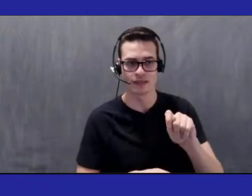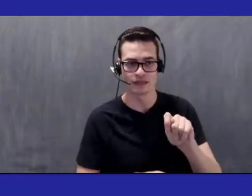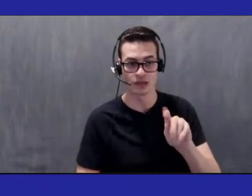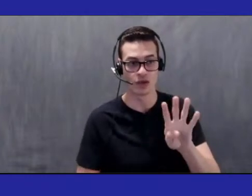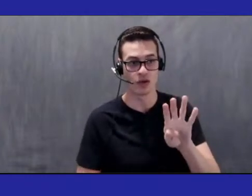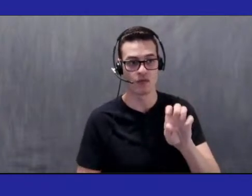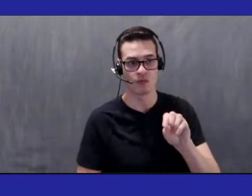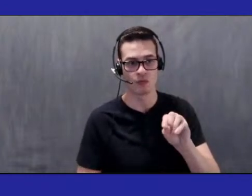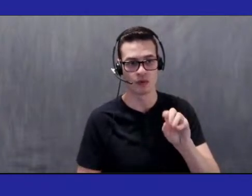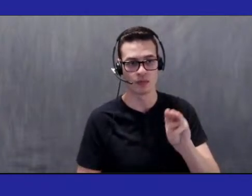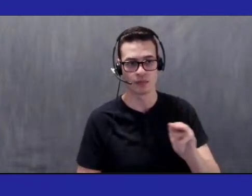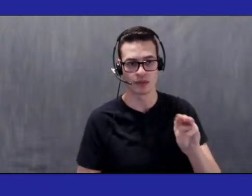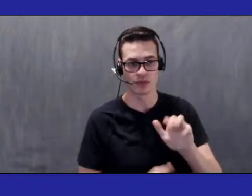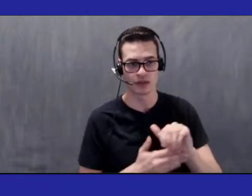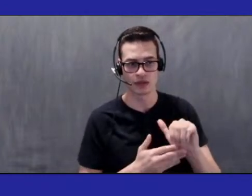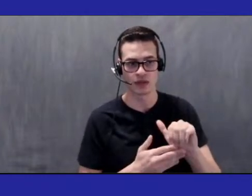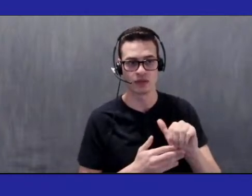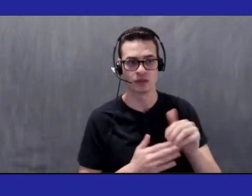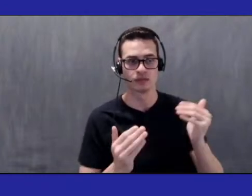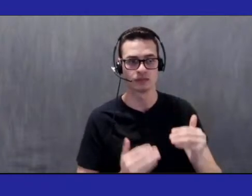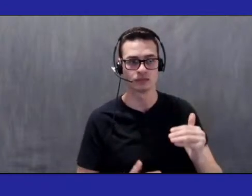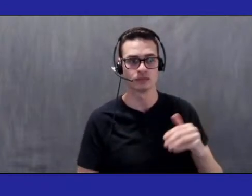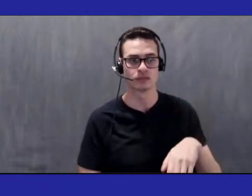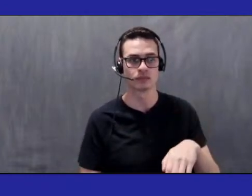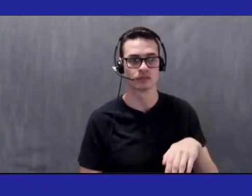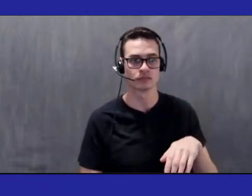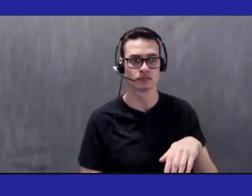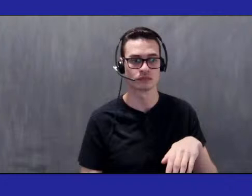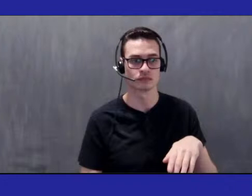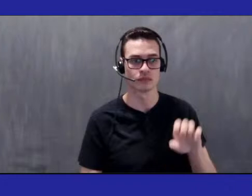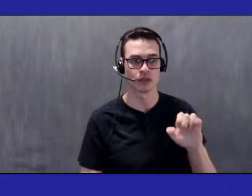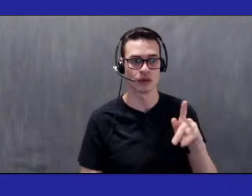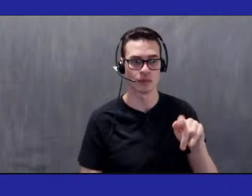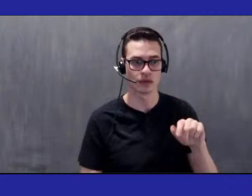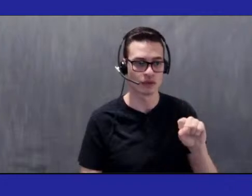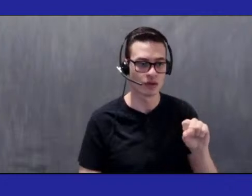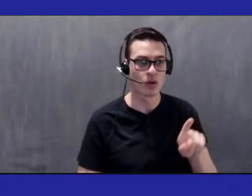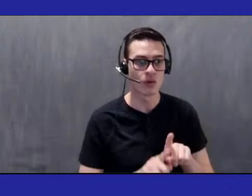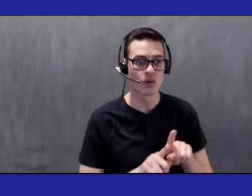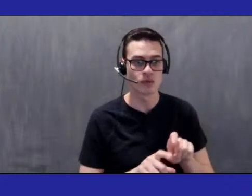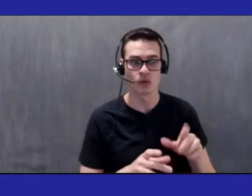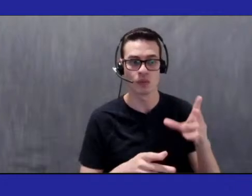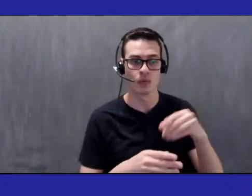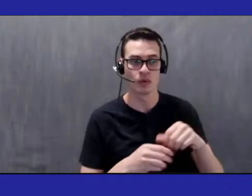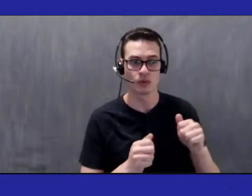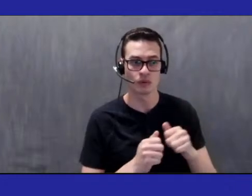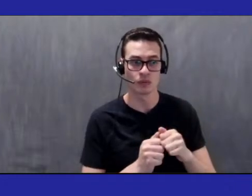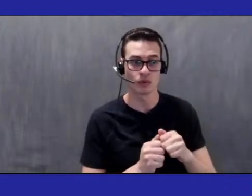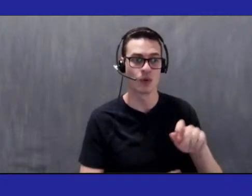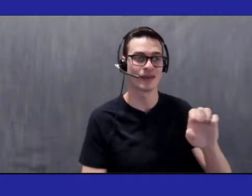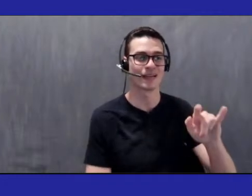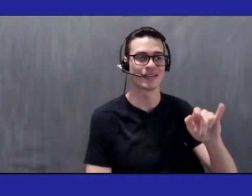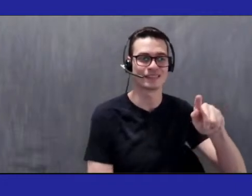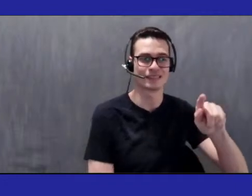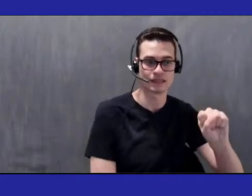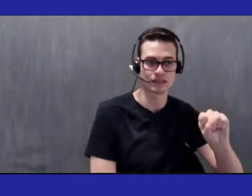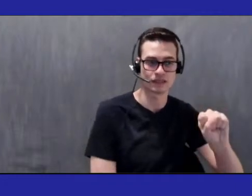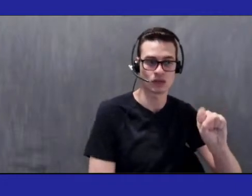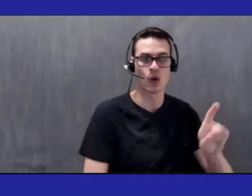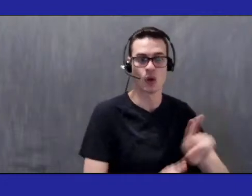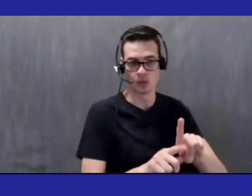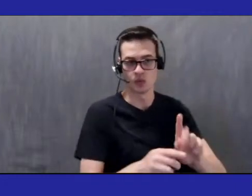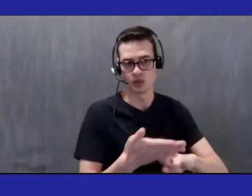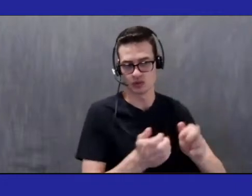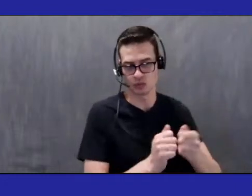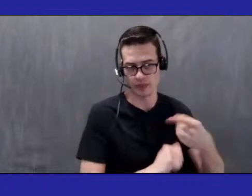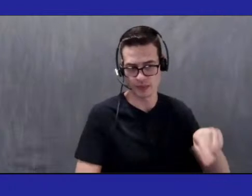And EITS also partnered with them to work on a separate supplemental staffing contract for them, and 6 of the vendors